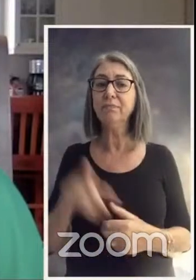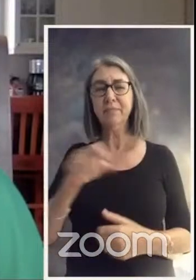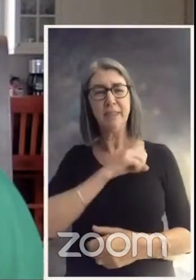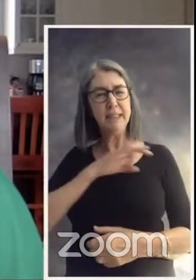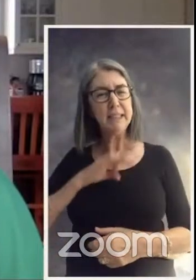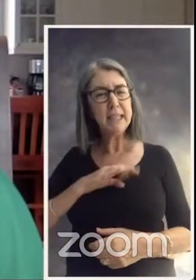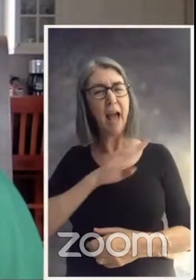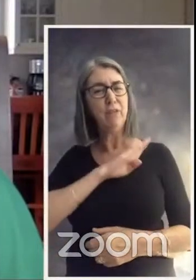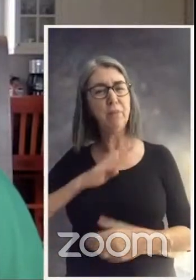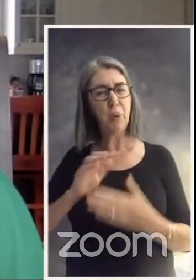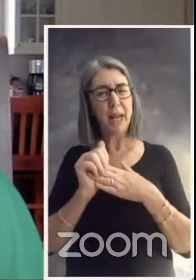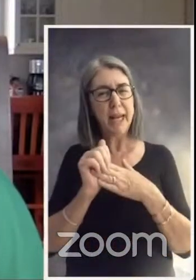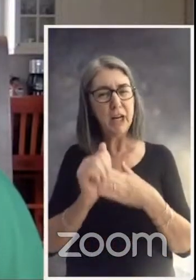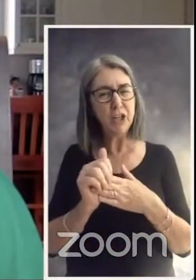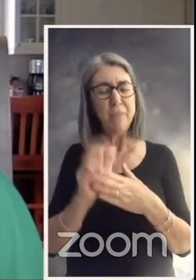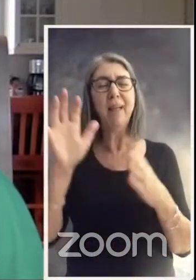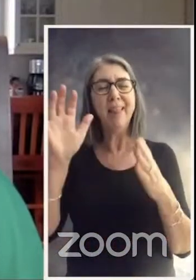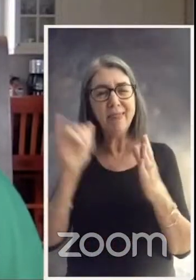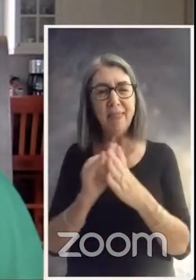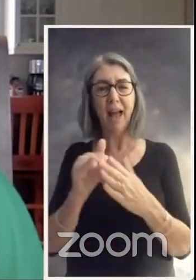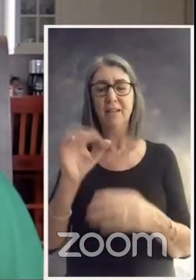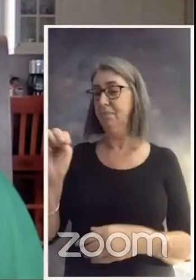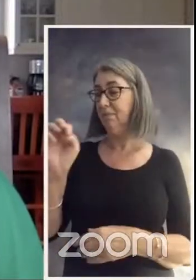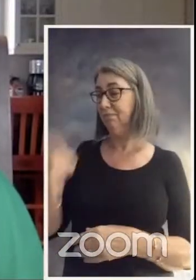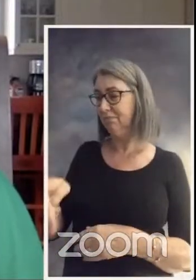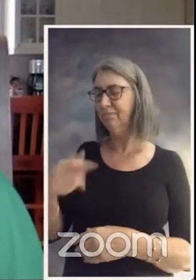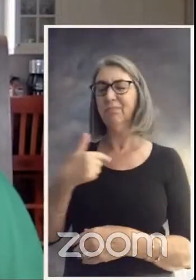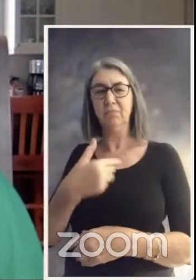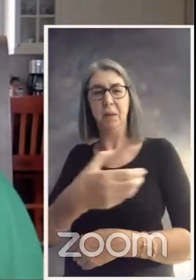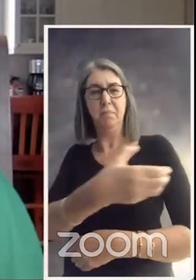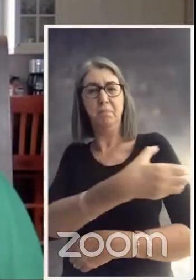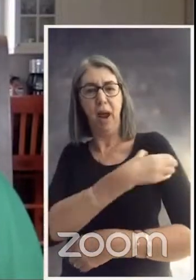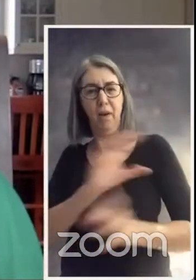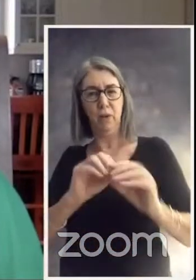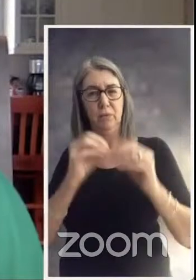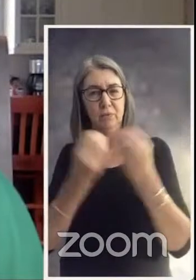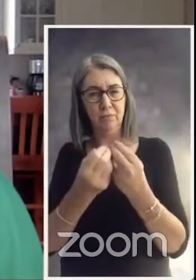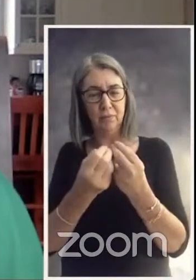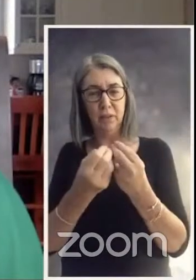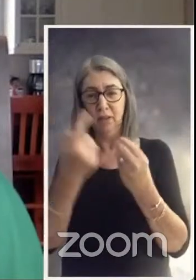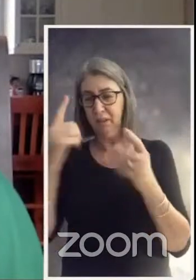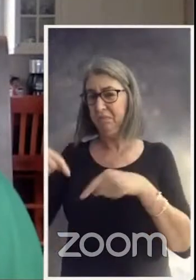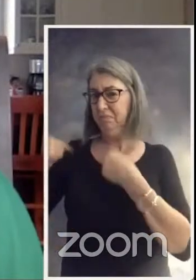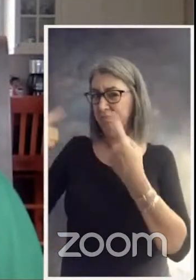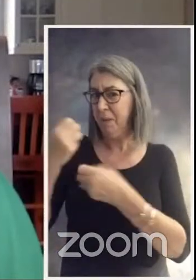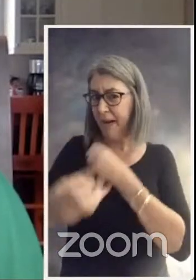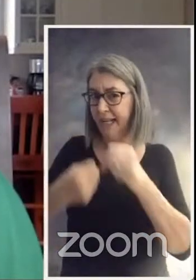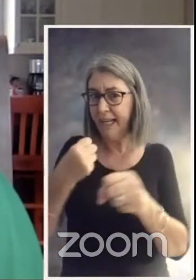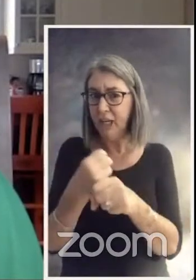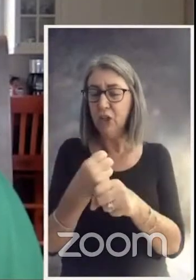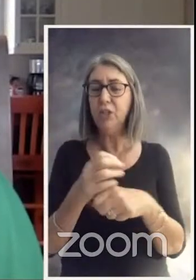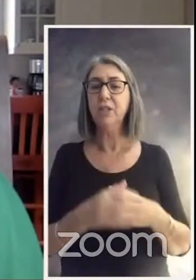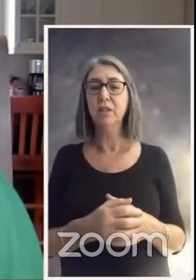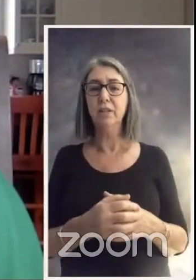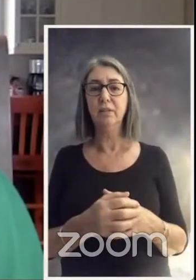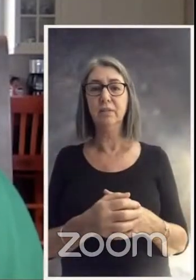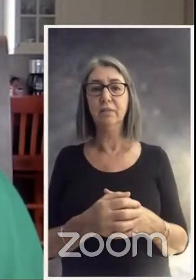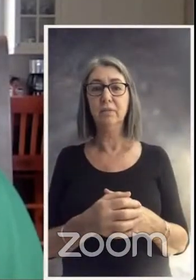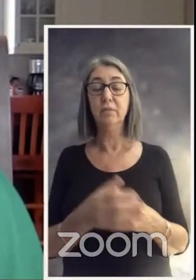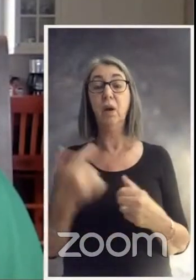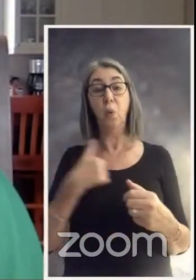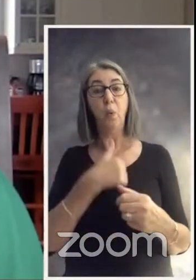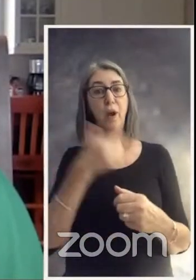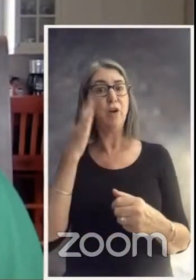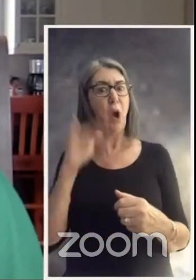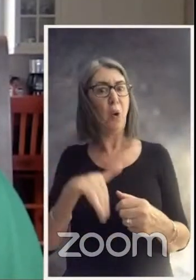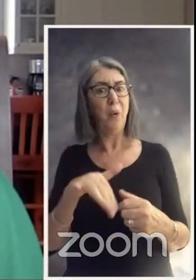the staff and board leadership that has made My Sister's Place such a powerful force over many, many years. And